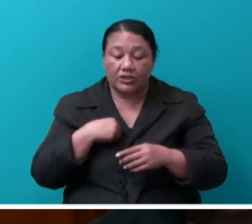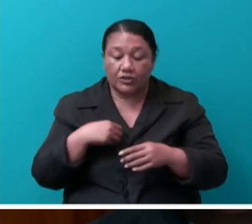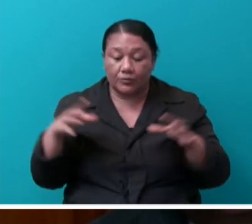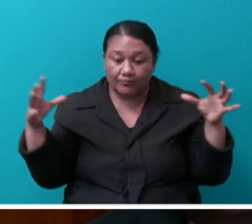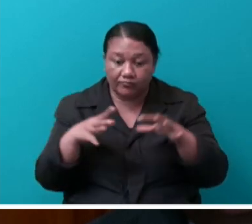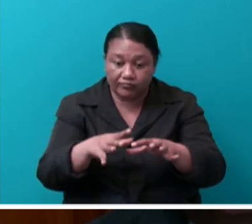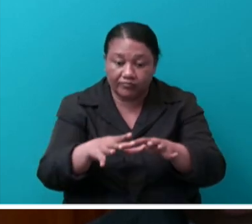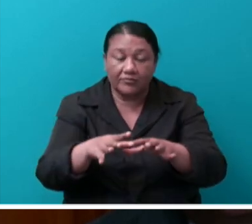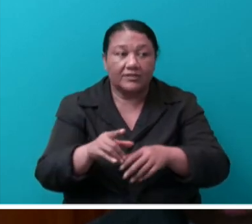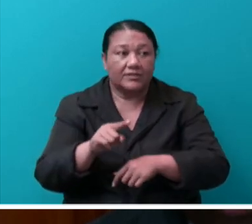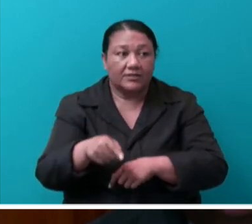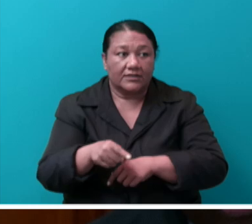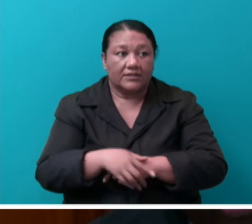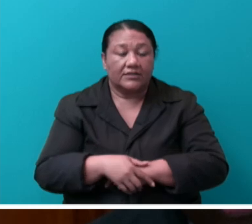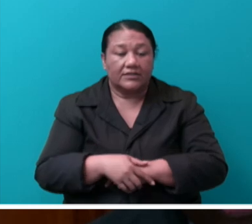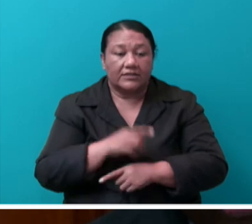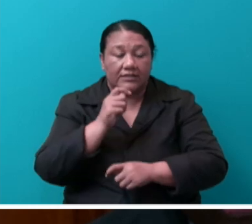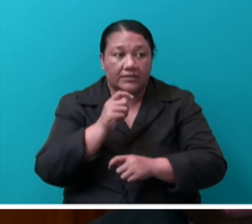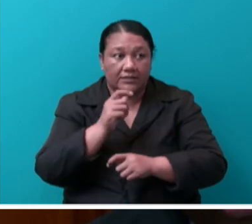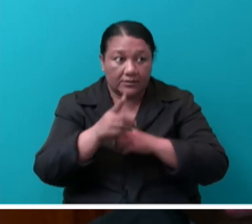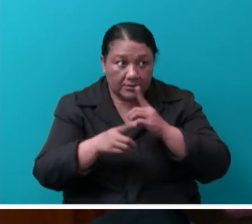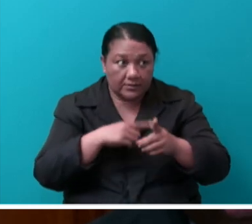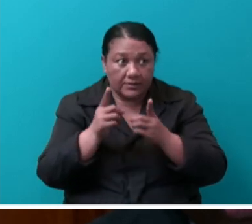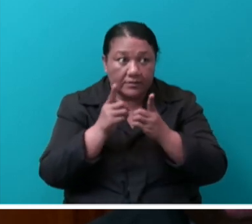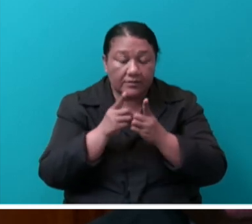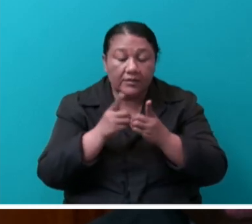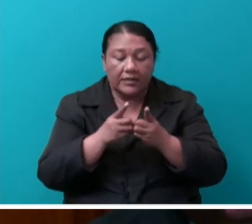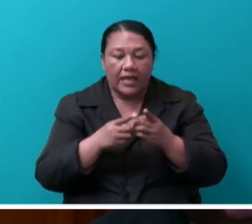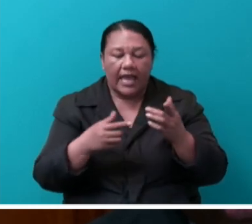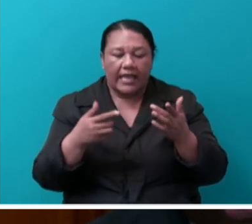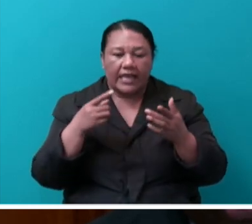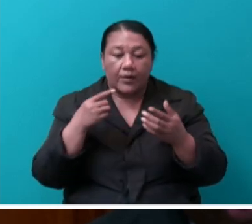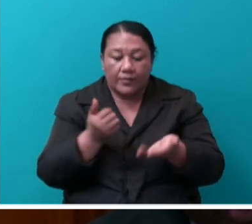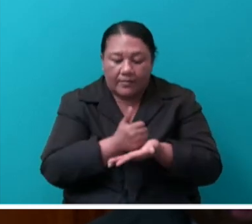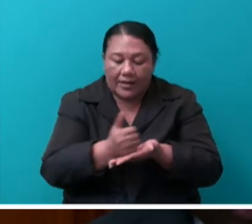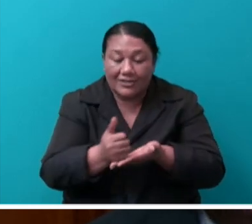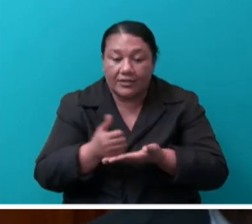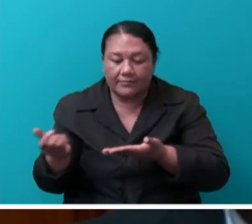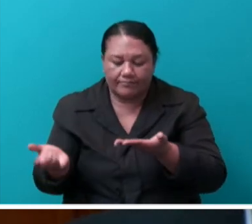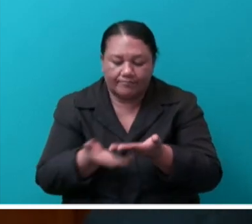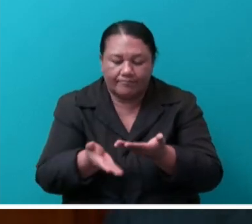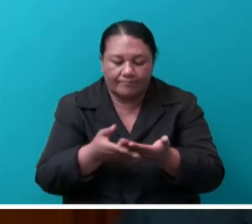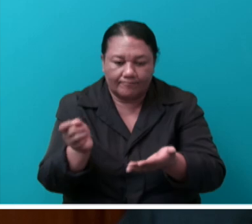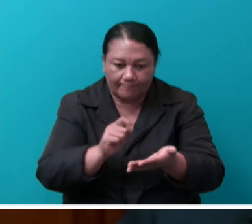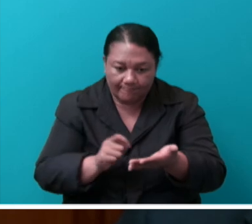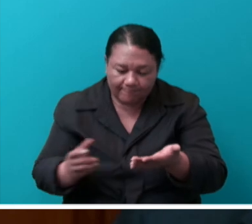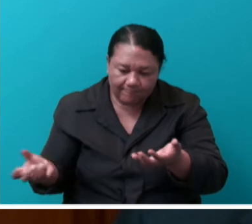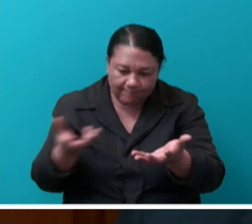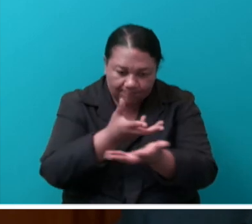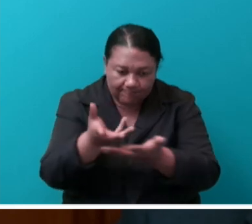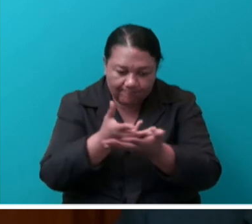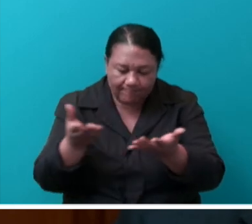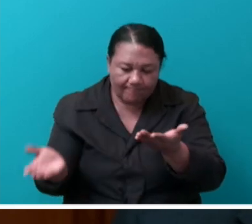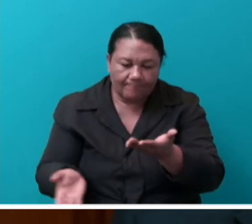inform future legislative review and actions. Very grateful, Honourable Speaker, to UNFPA for